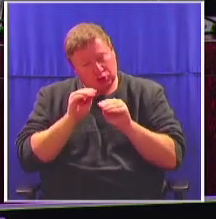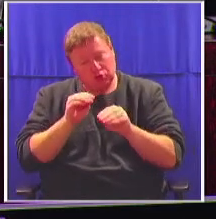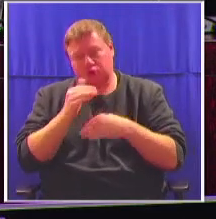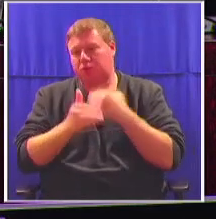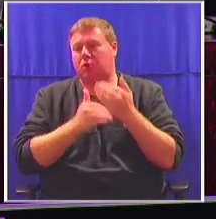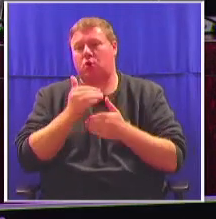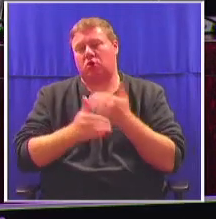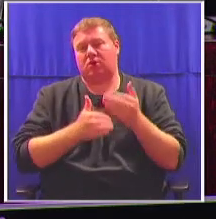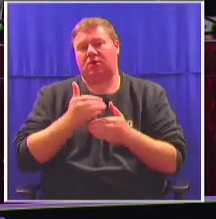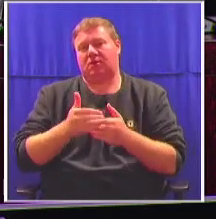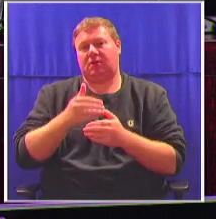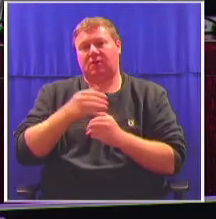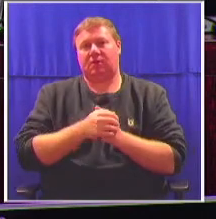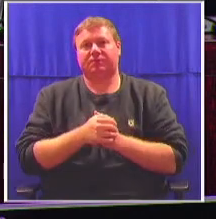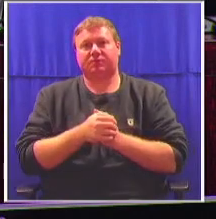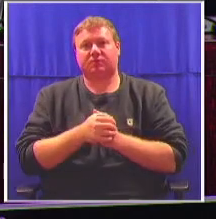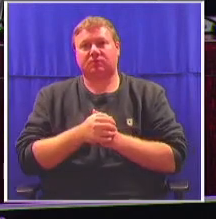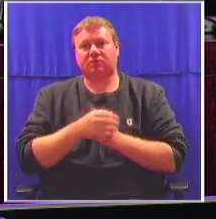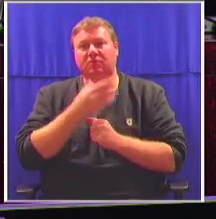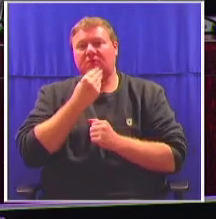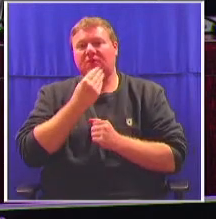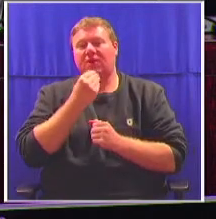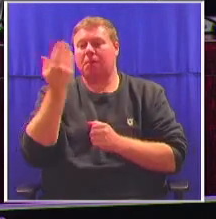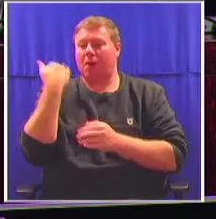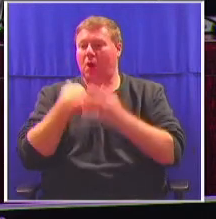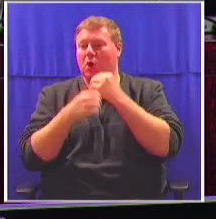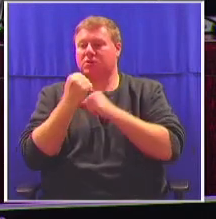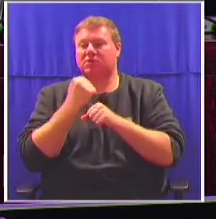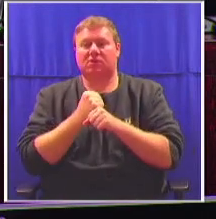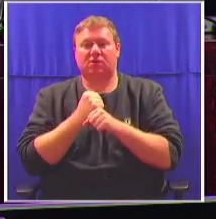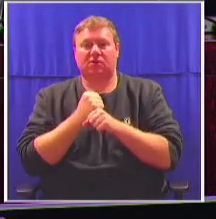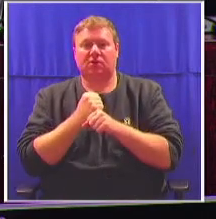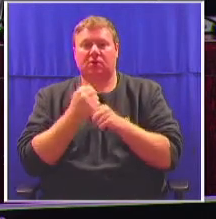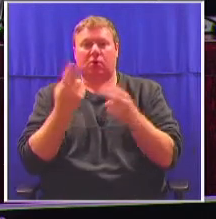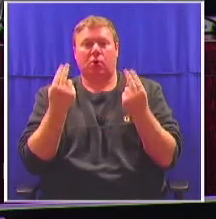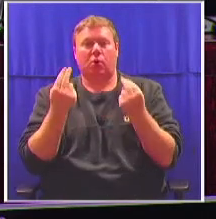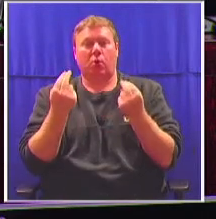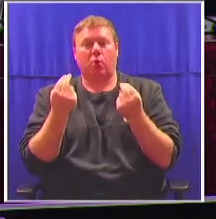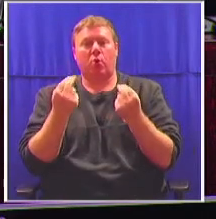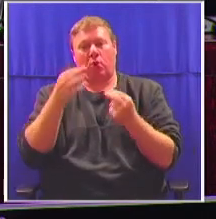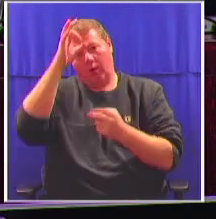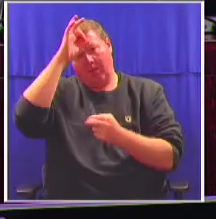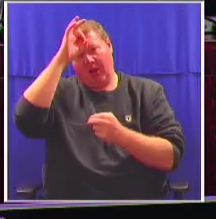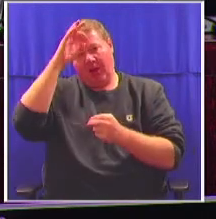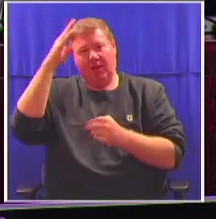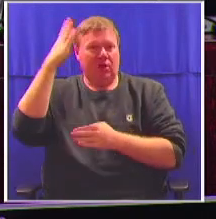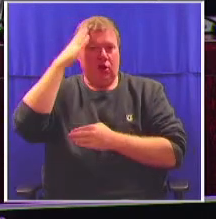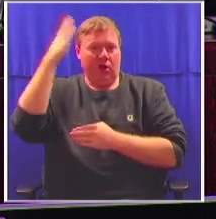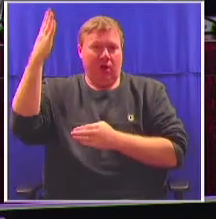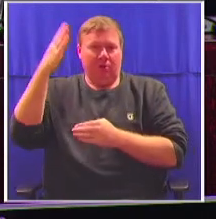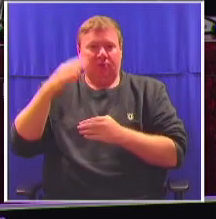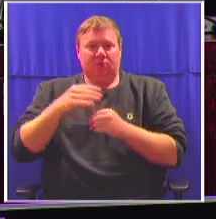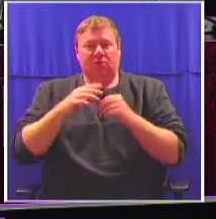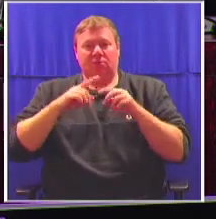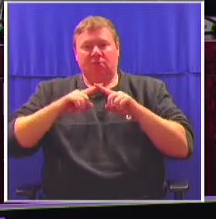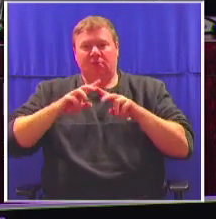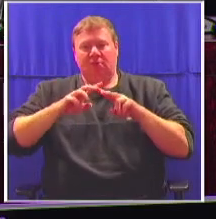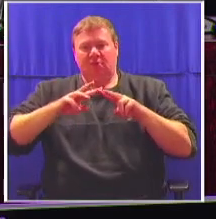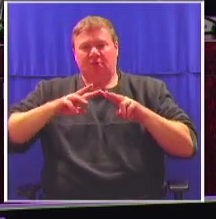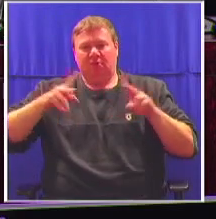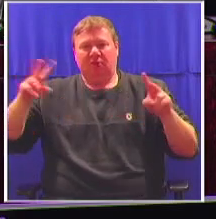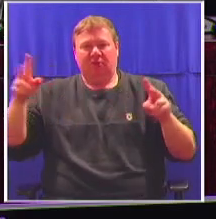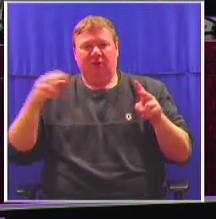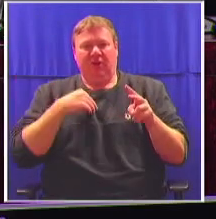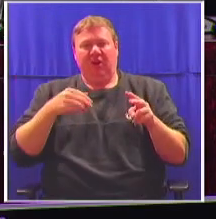process. In December last year, these new recruits graduated from various police